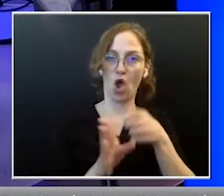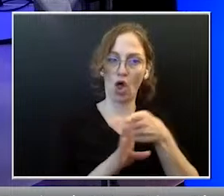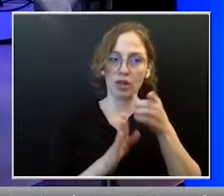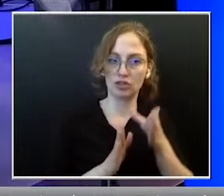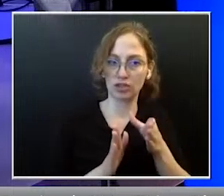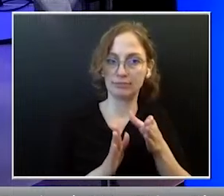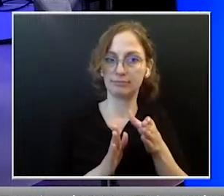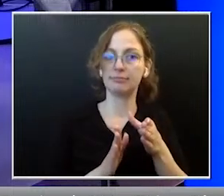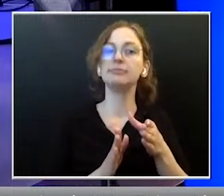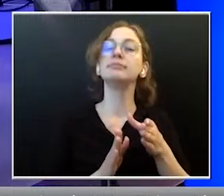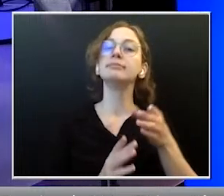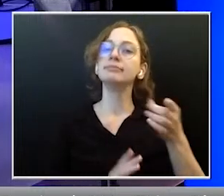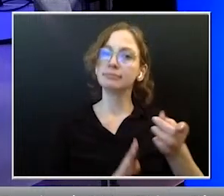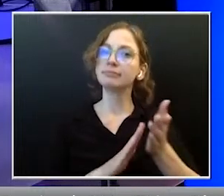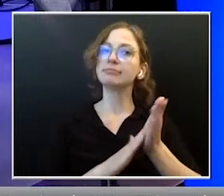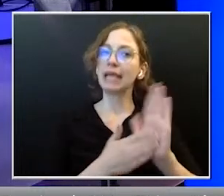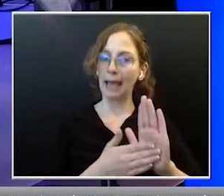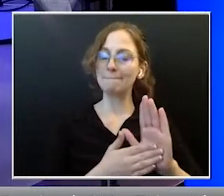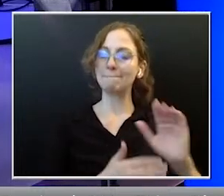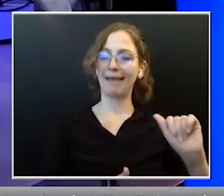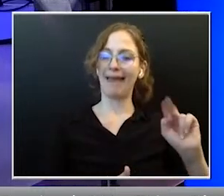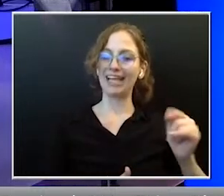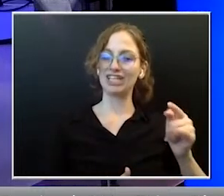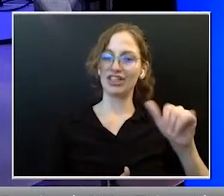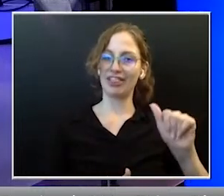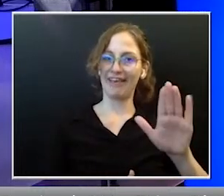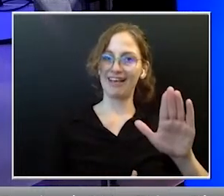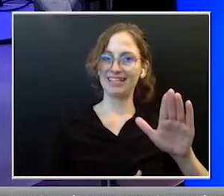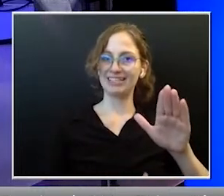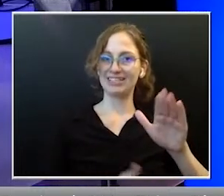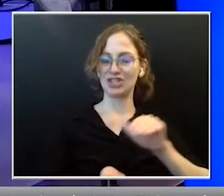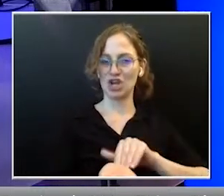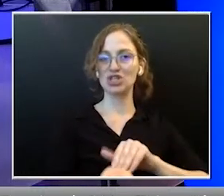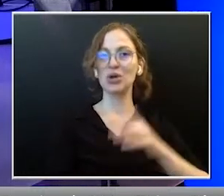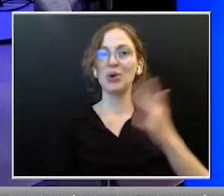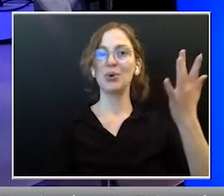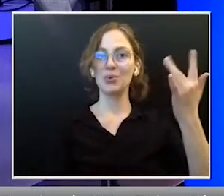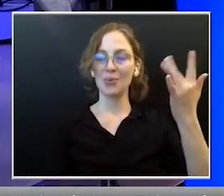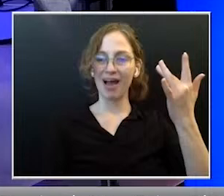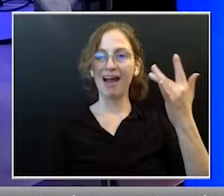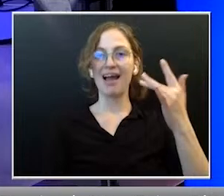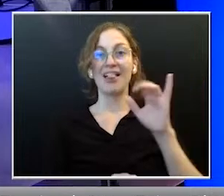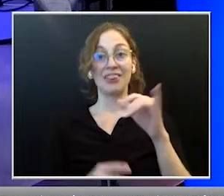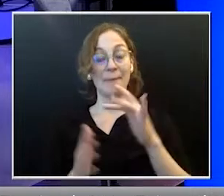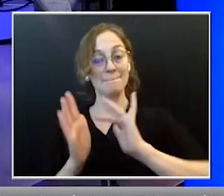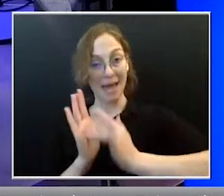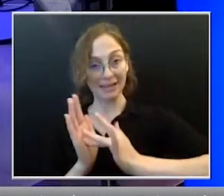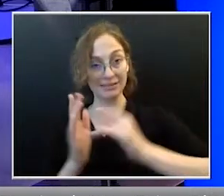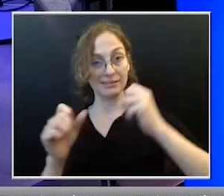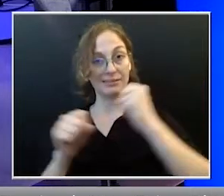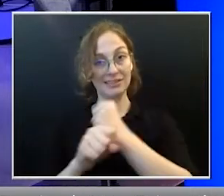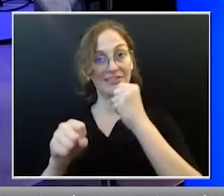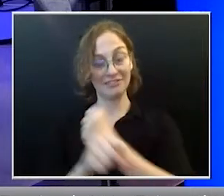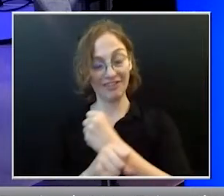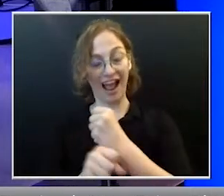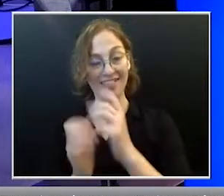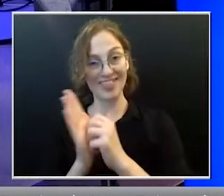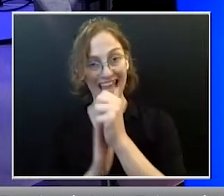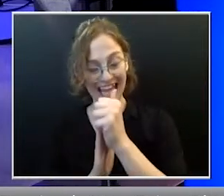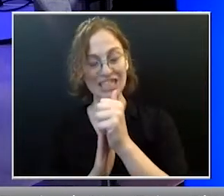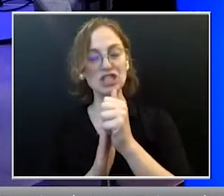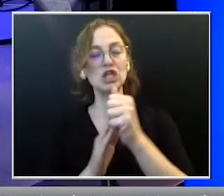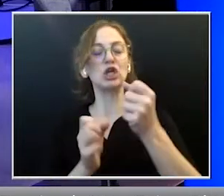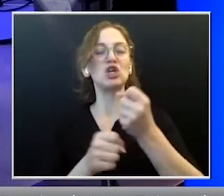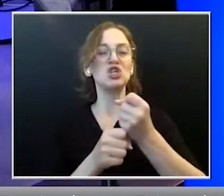the medication to fight her breast cancer caused precancerous cells to develop on her uterus. Yes. So then what did you have to do